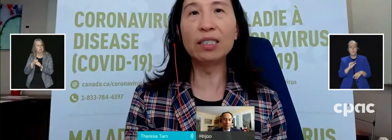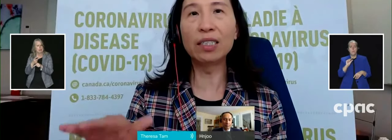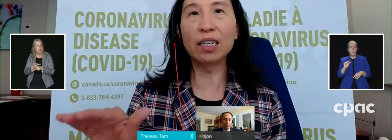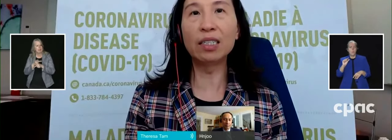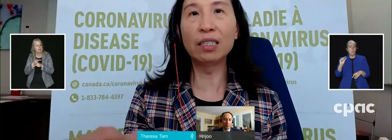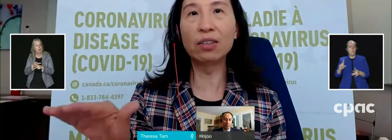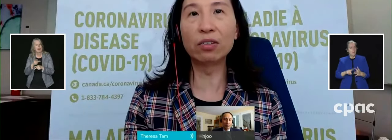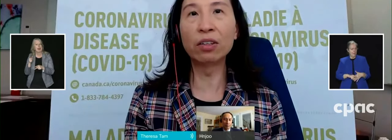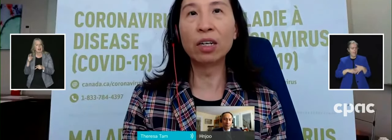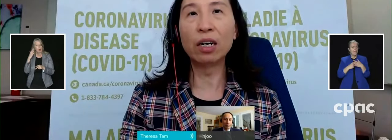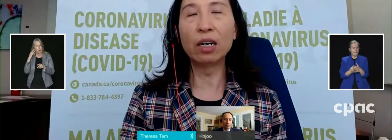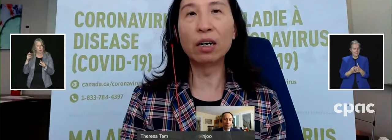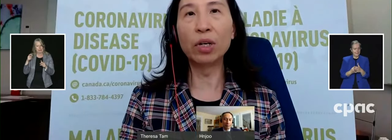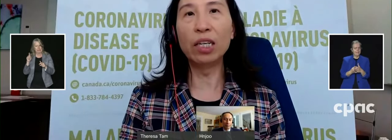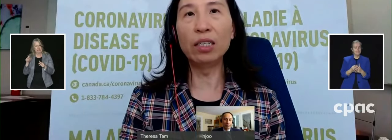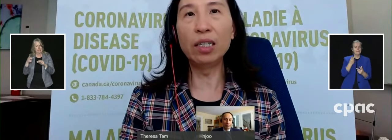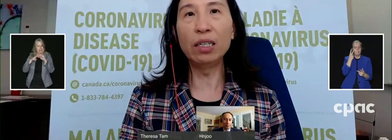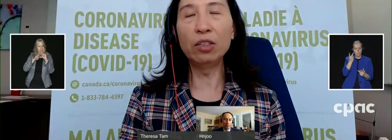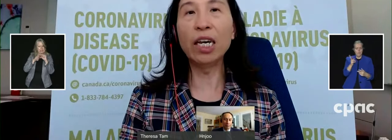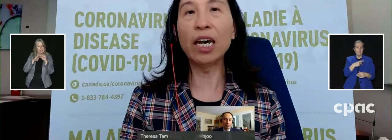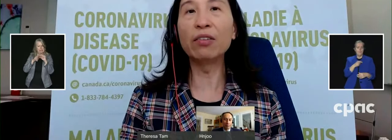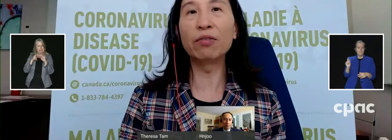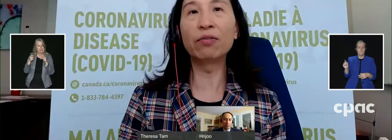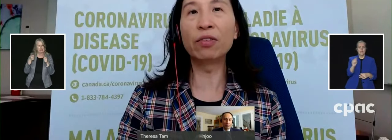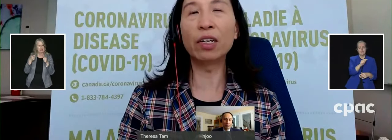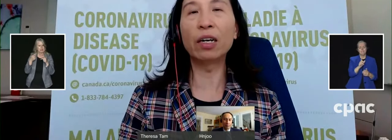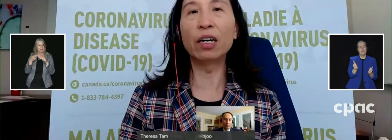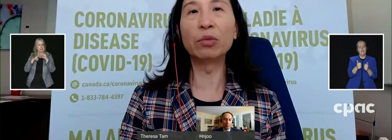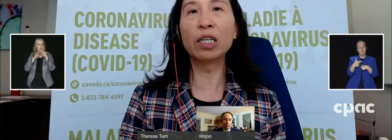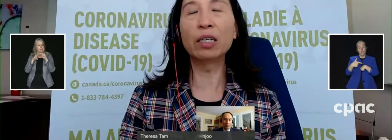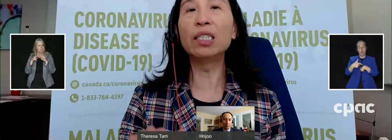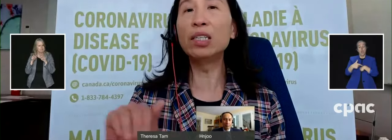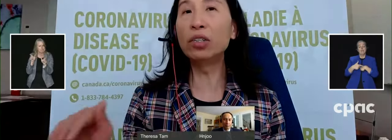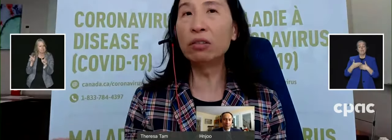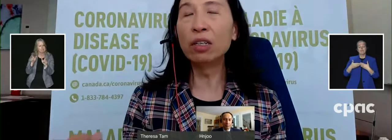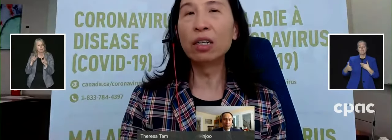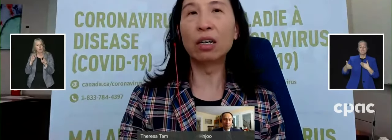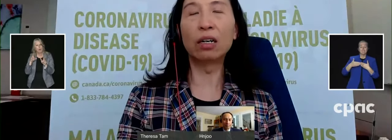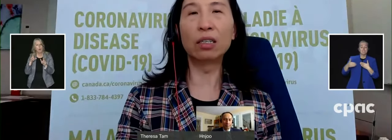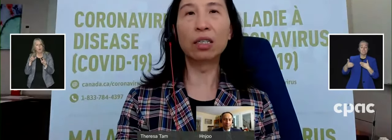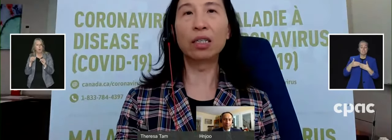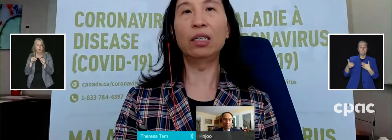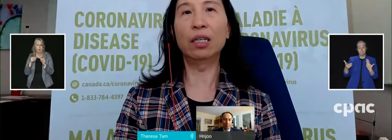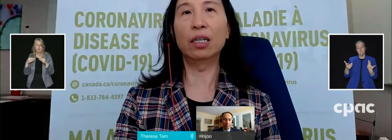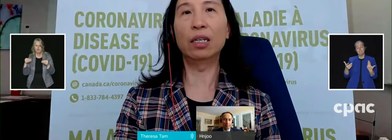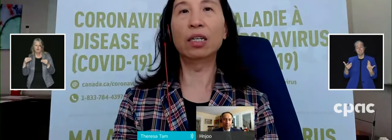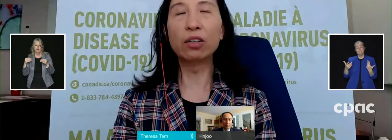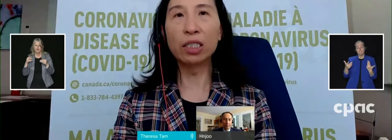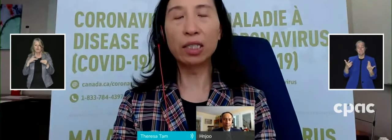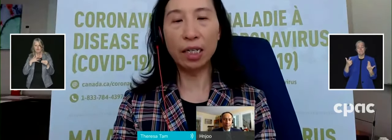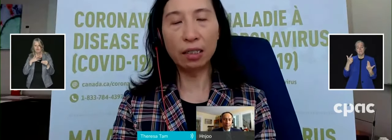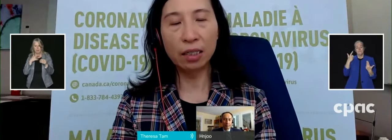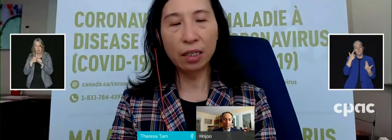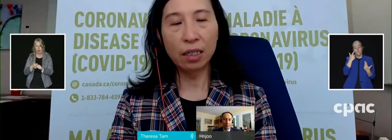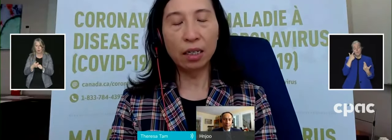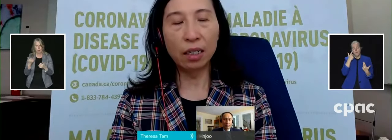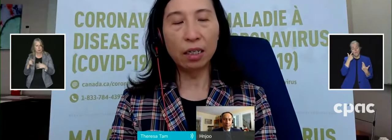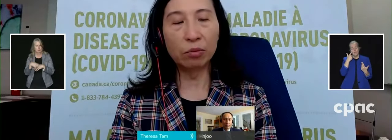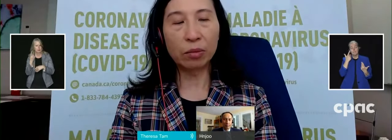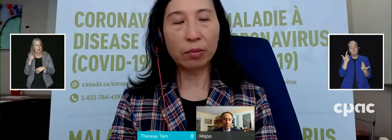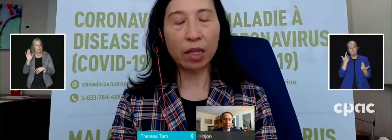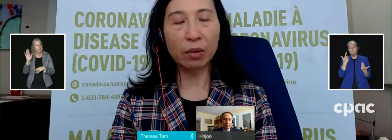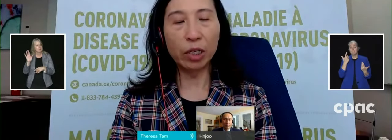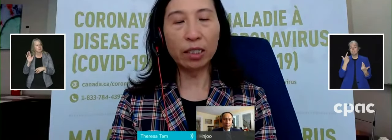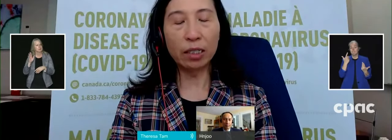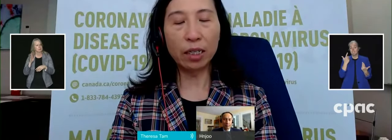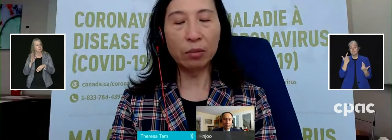you need to tighten or whether you can continue on the current state.